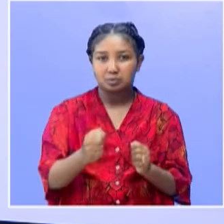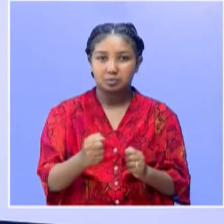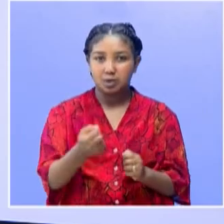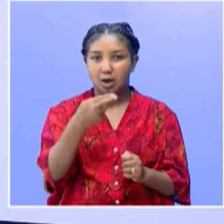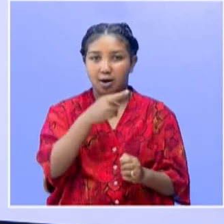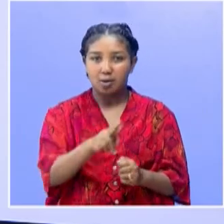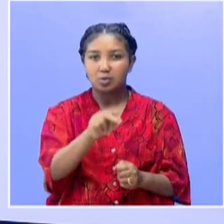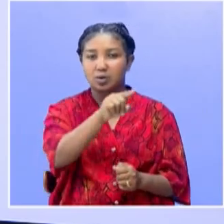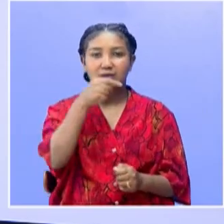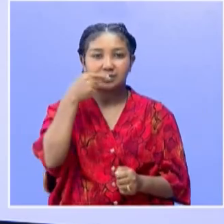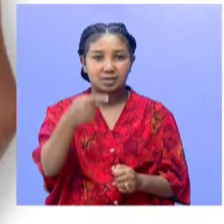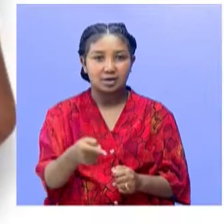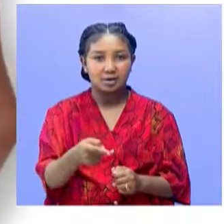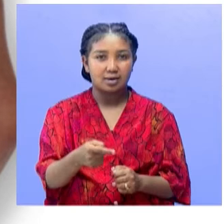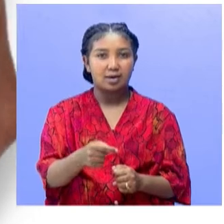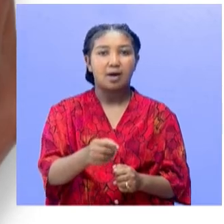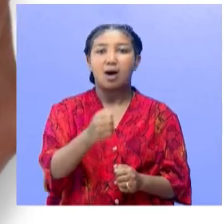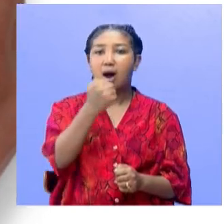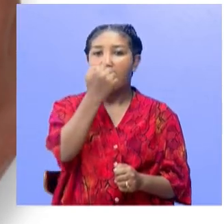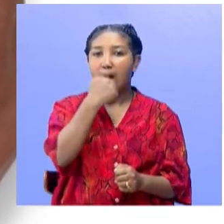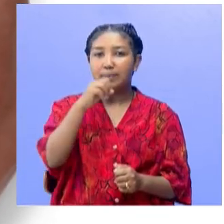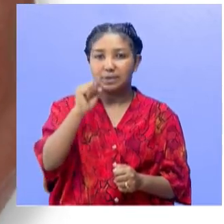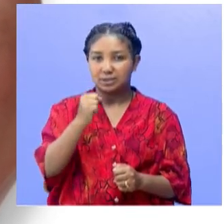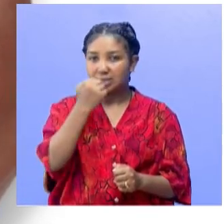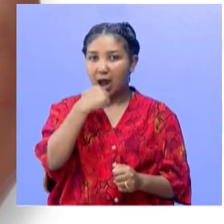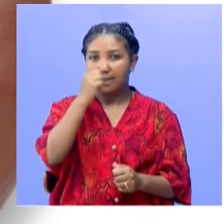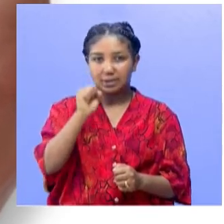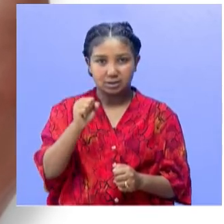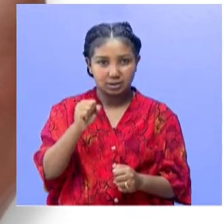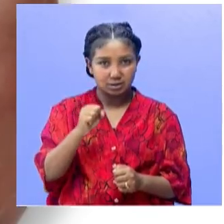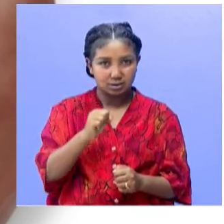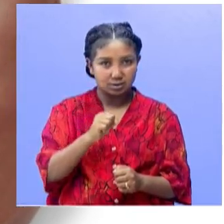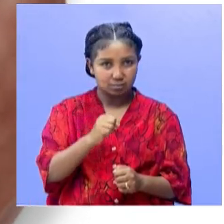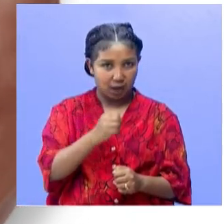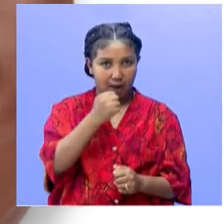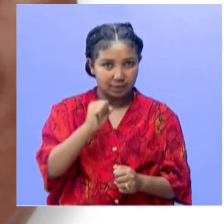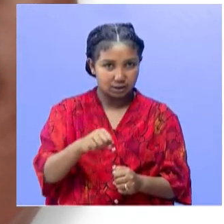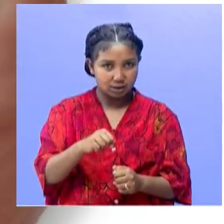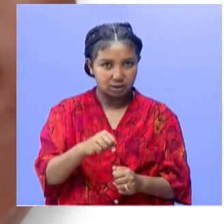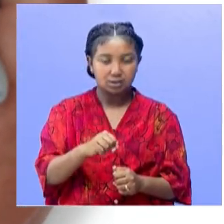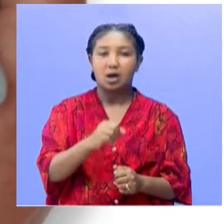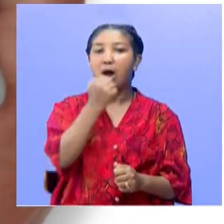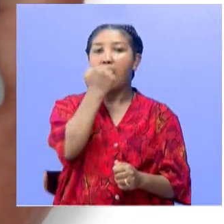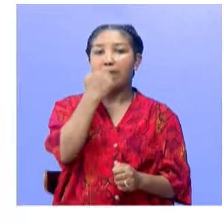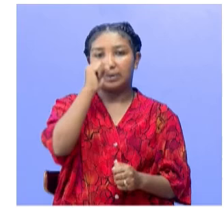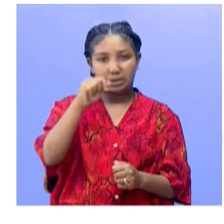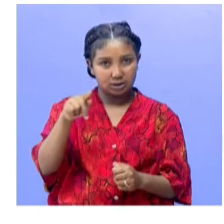Or you can say apples. Apple is a proper noun, right? Yeah. Apples.